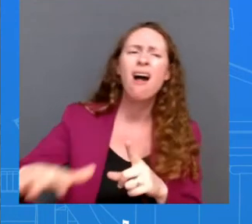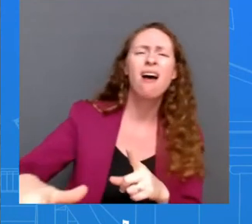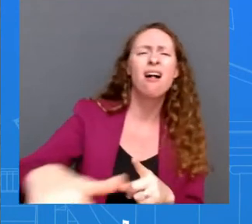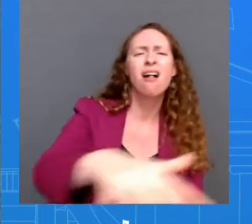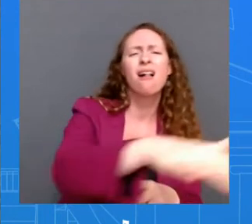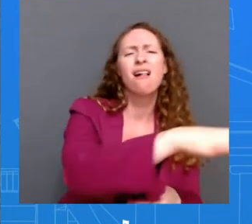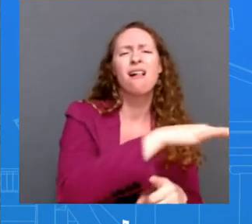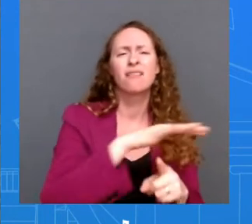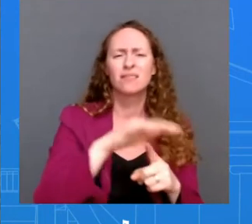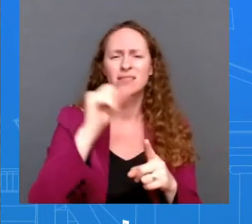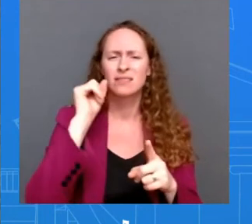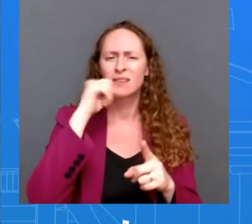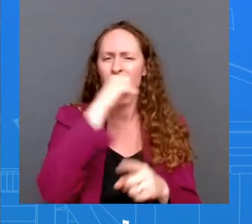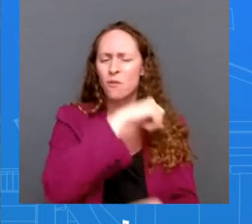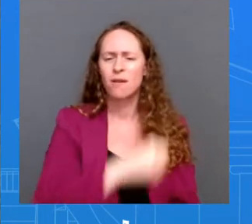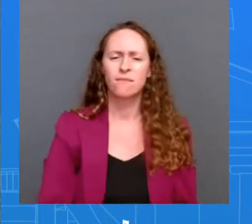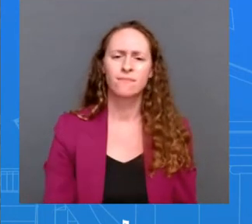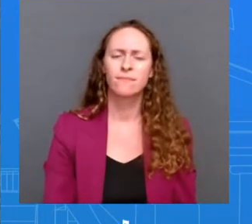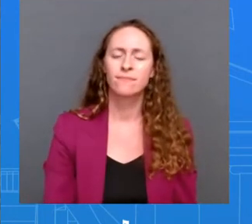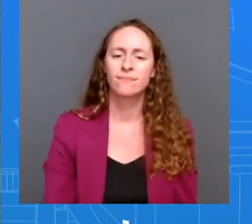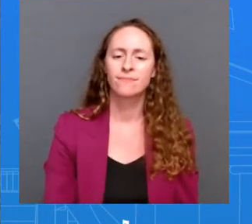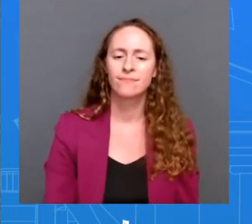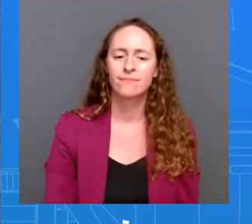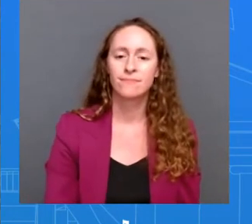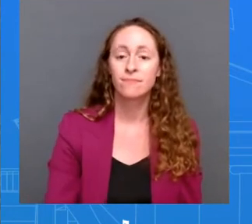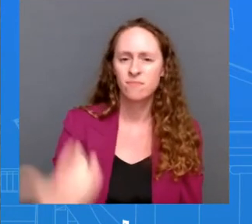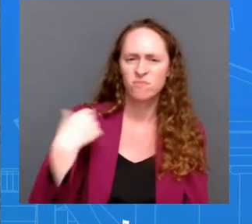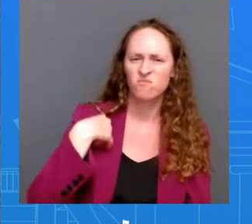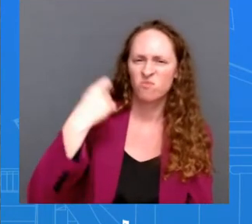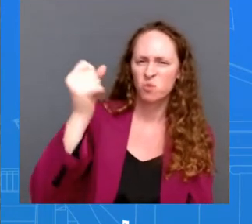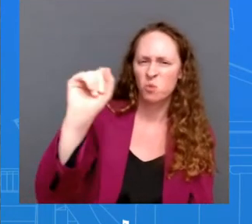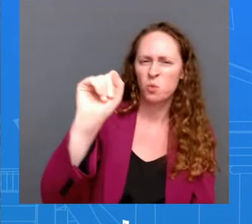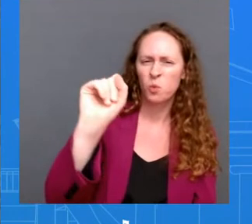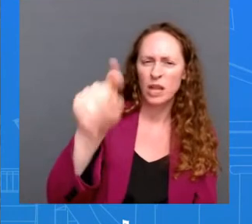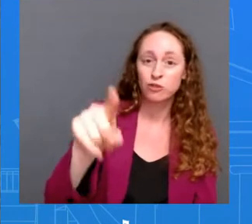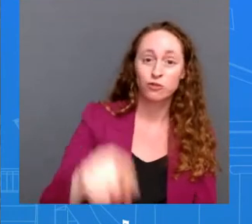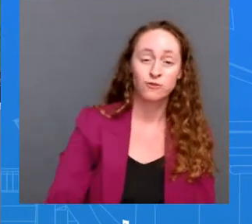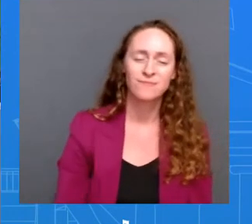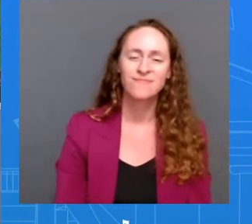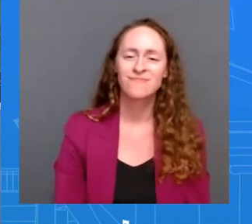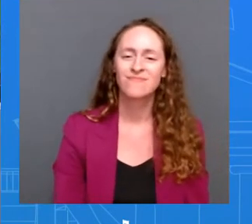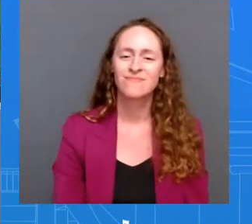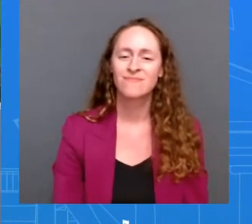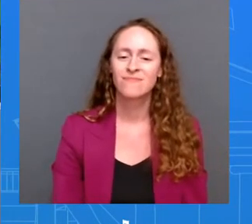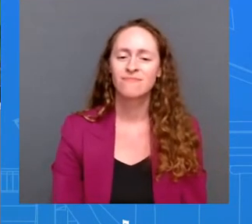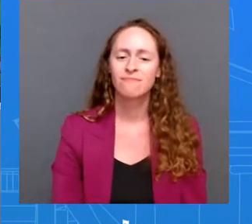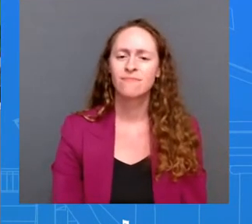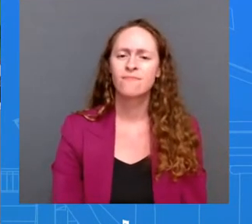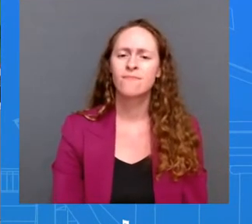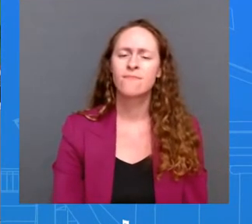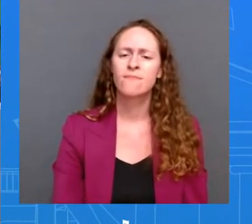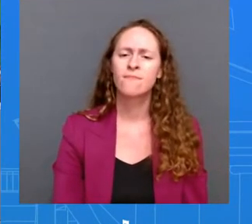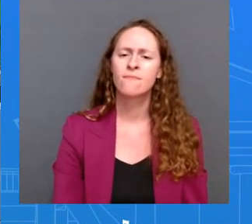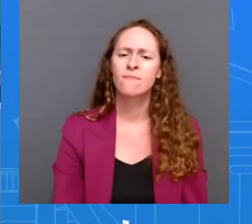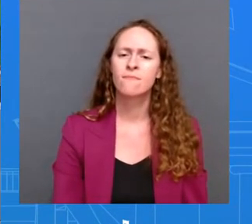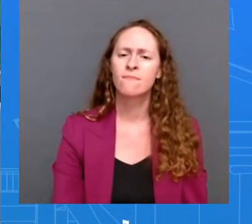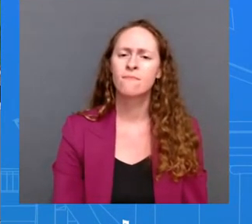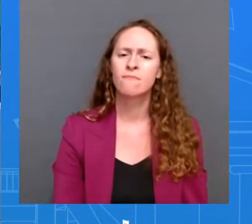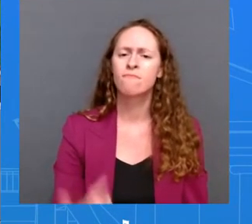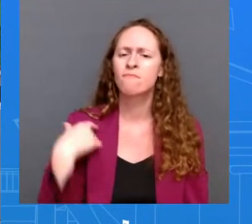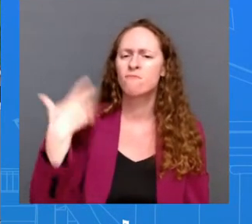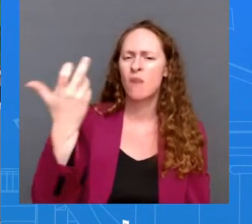Thanks. A couple questions about Brittany Griner's sentence. First off, why do you believe the Russian